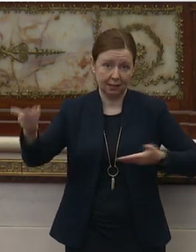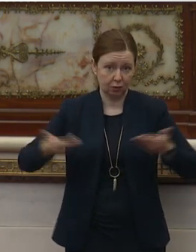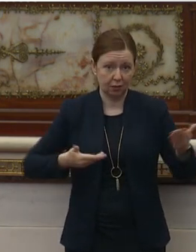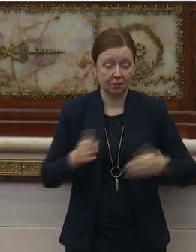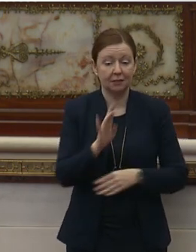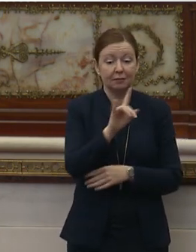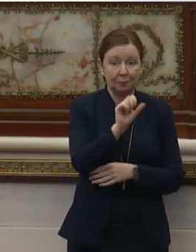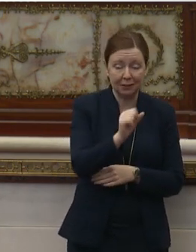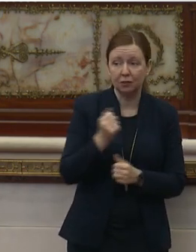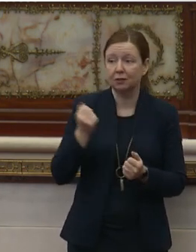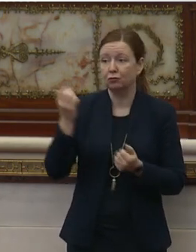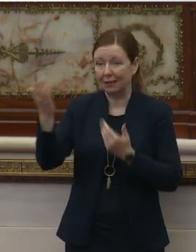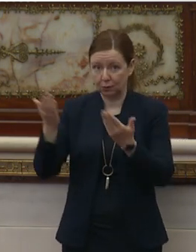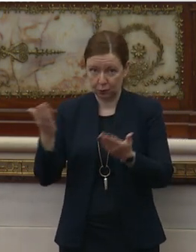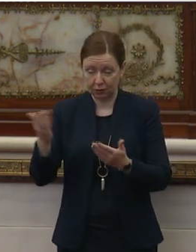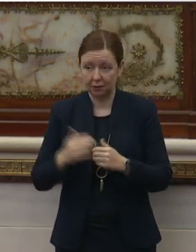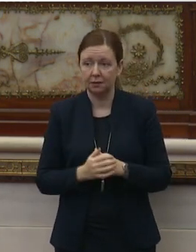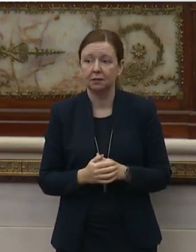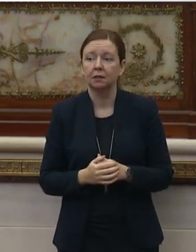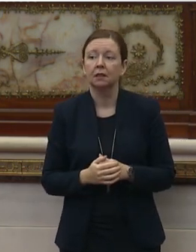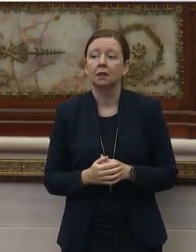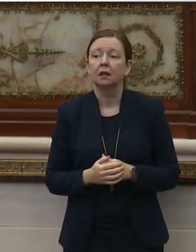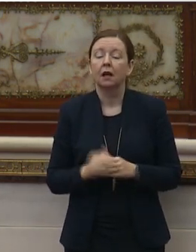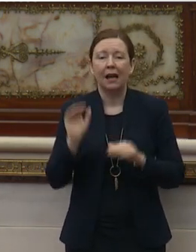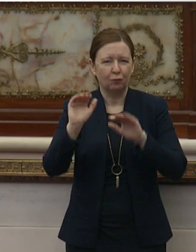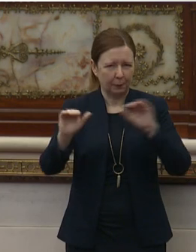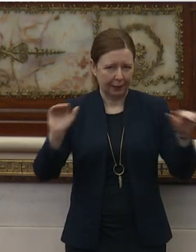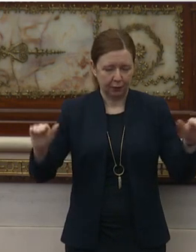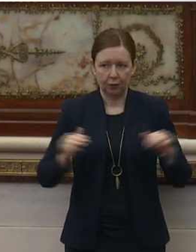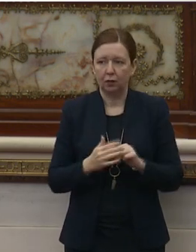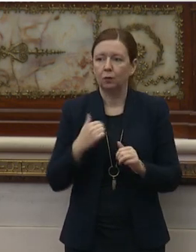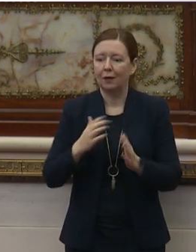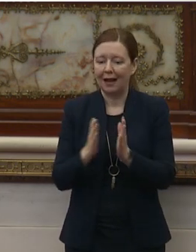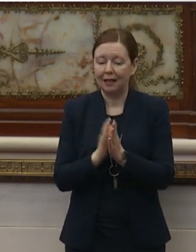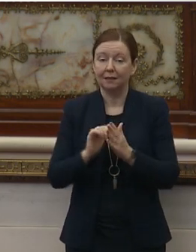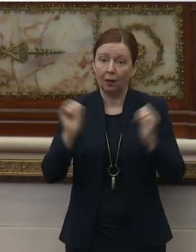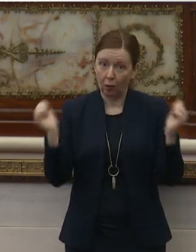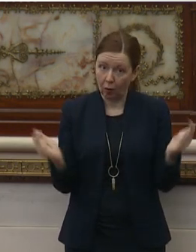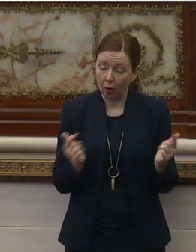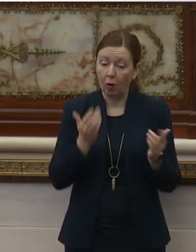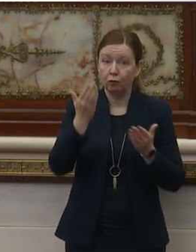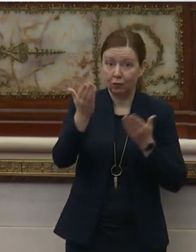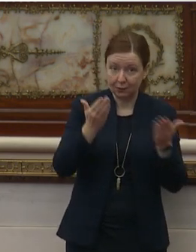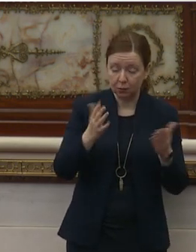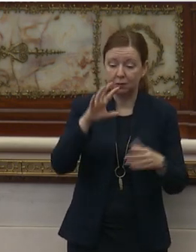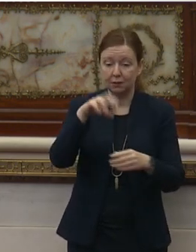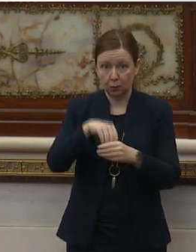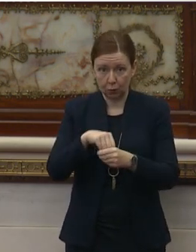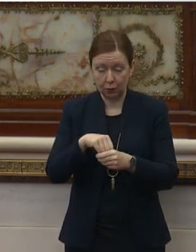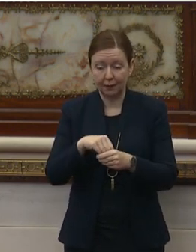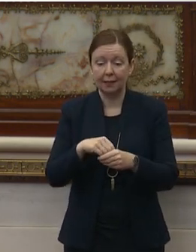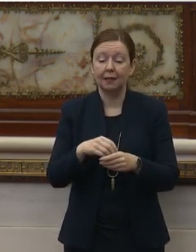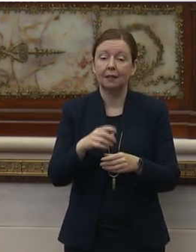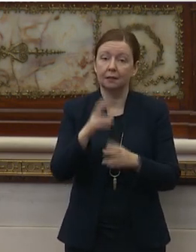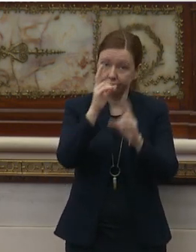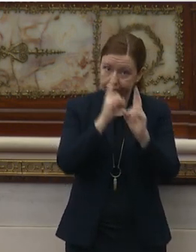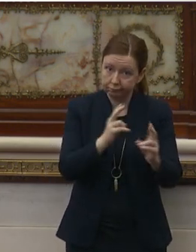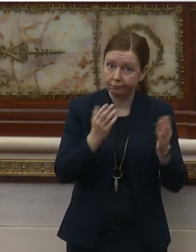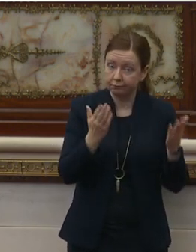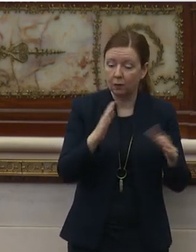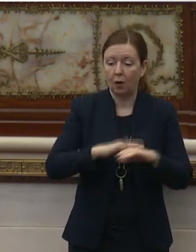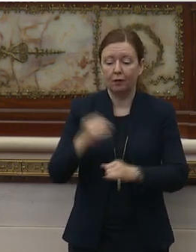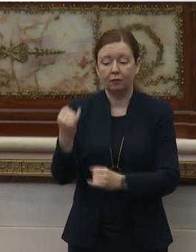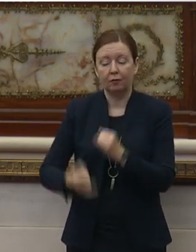and resolutions. And by way of a reminder, we are asking that all resolutions, including privileged resolutions, be placed on the